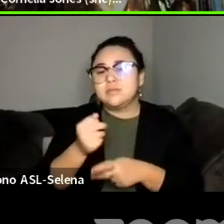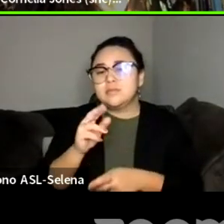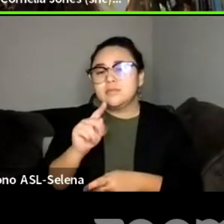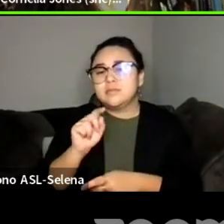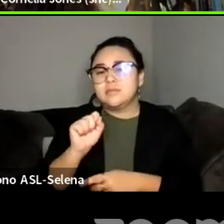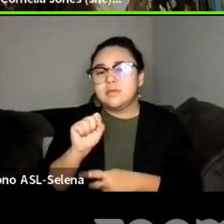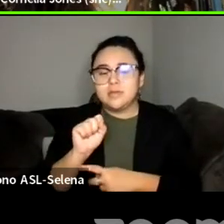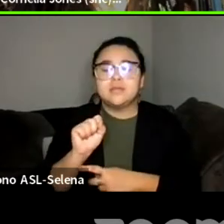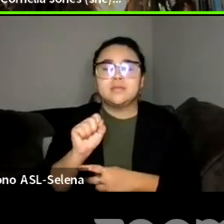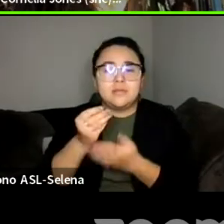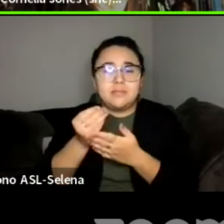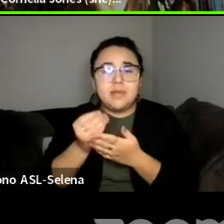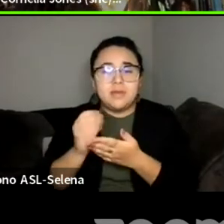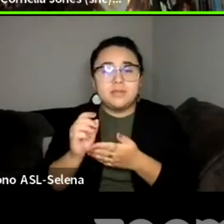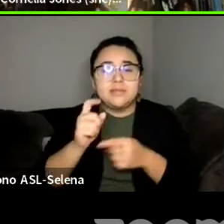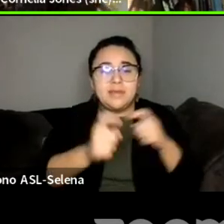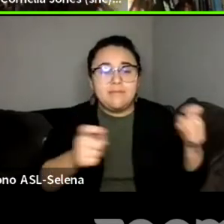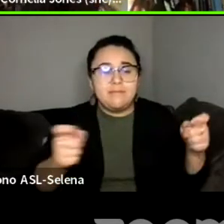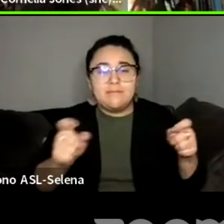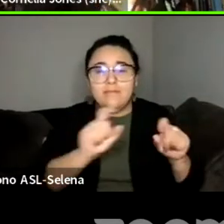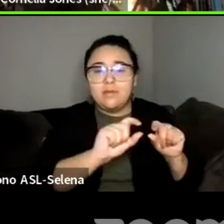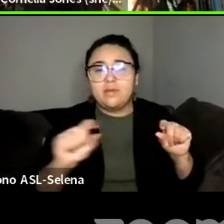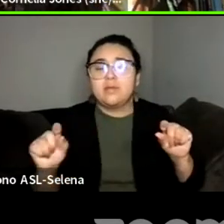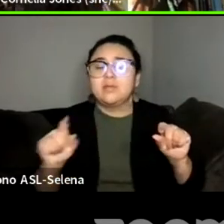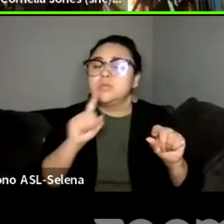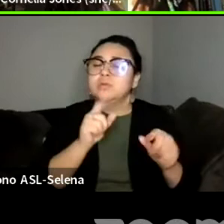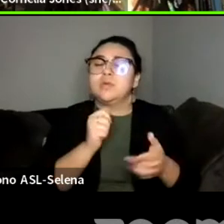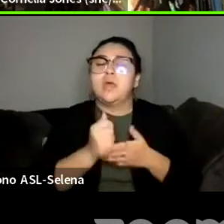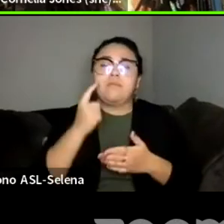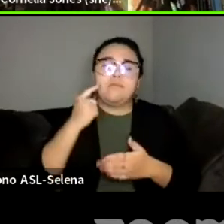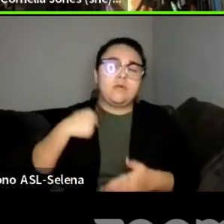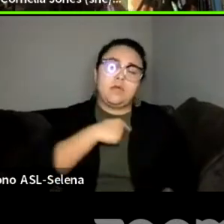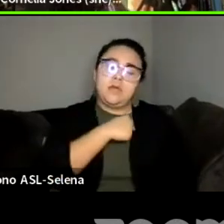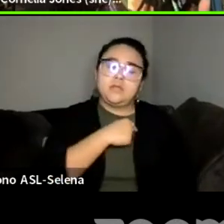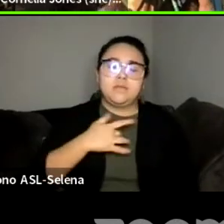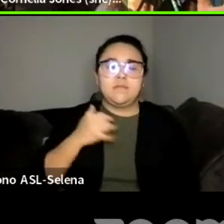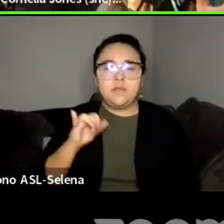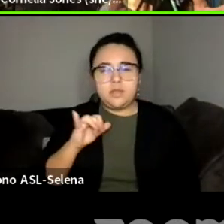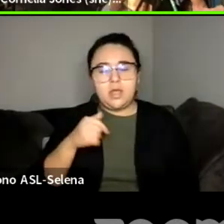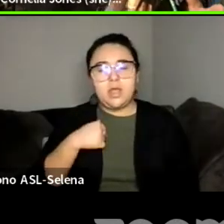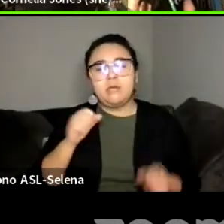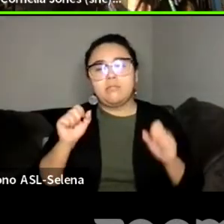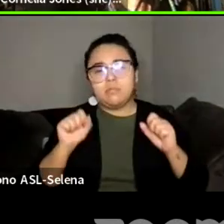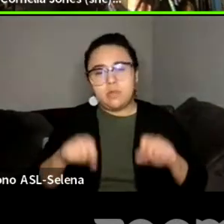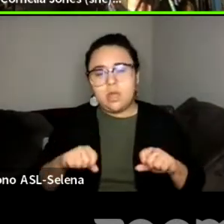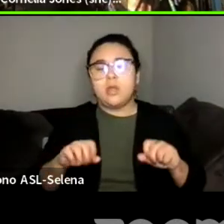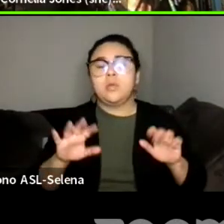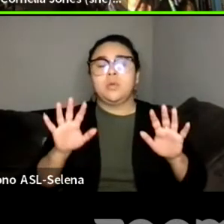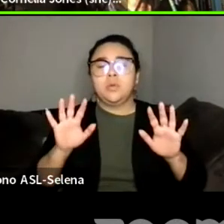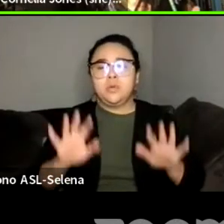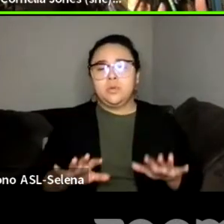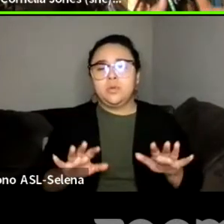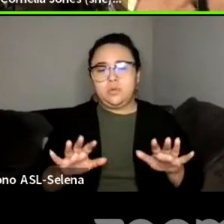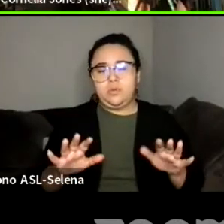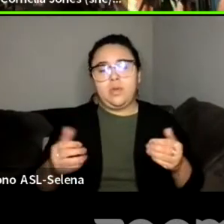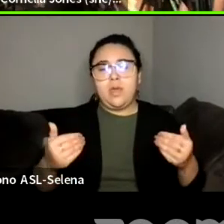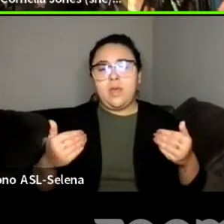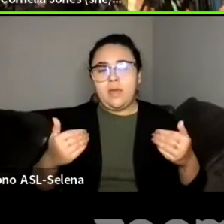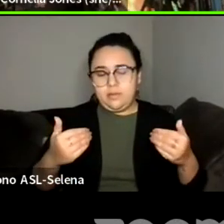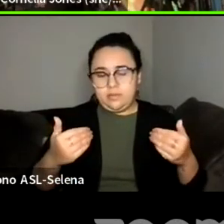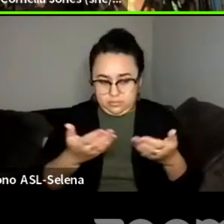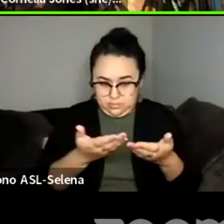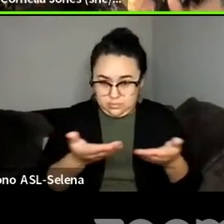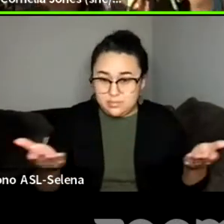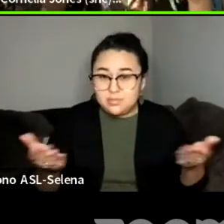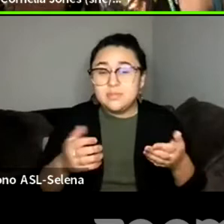grants are so helpful to us to just feel like we can have our children